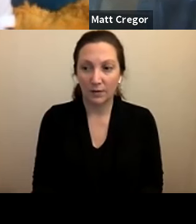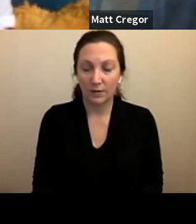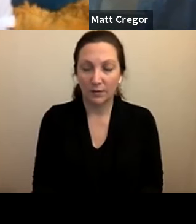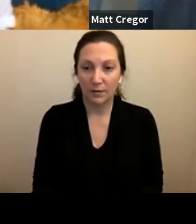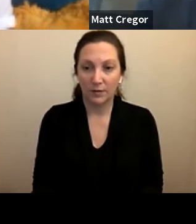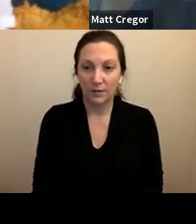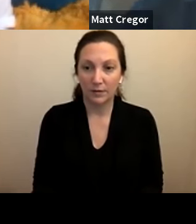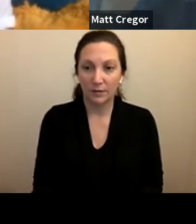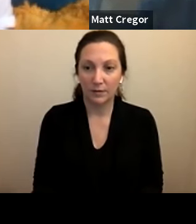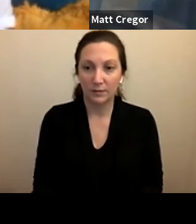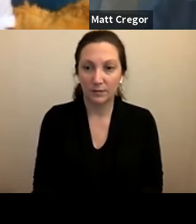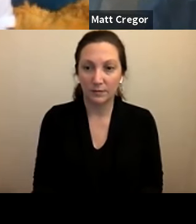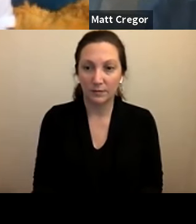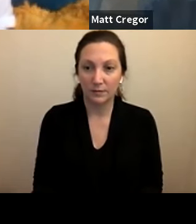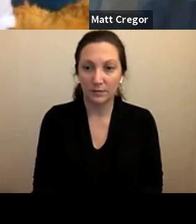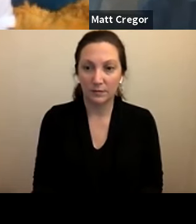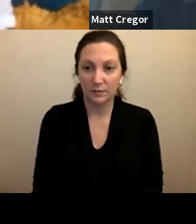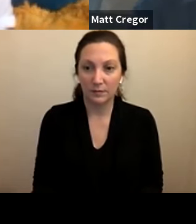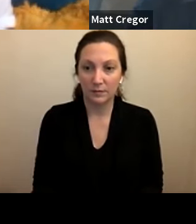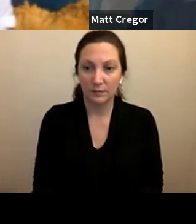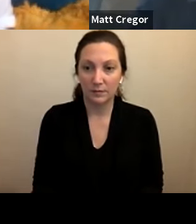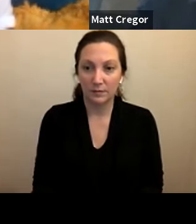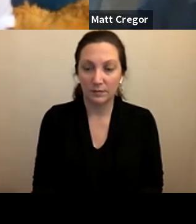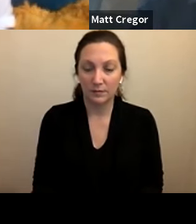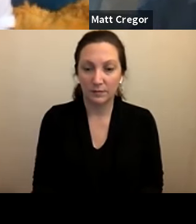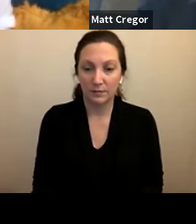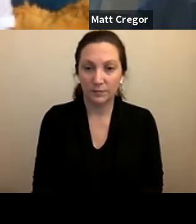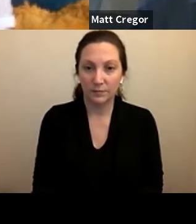those 2 things.